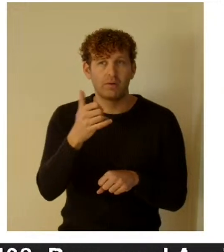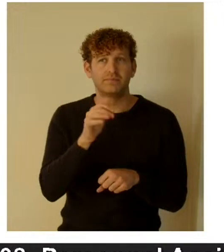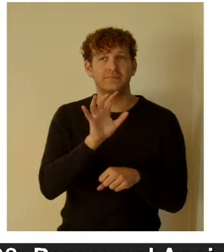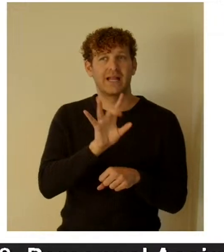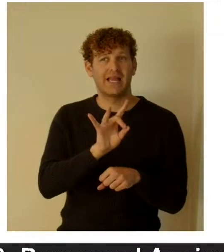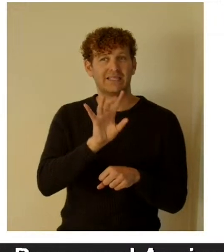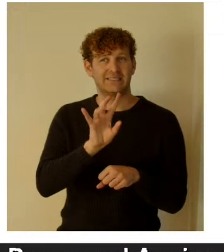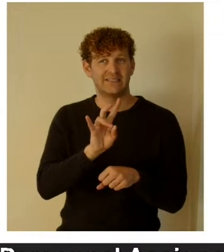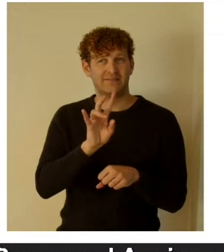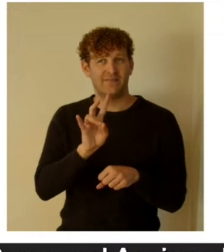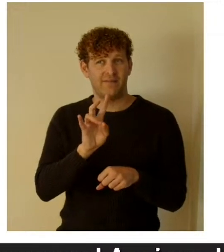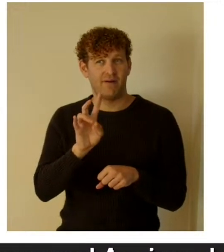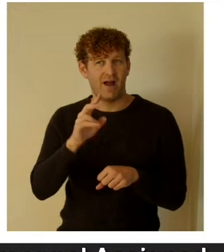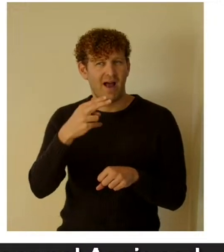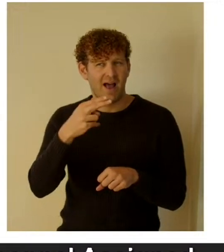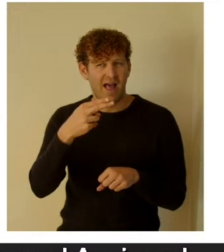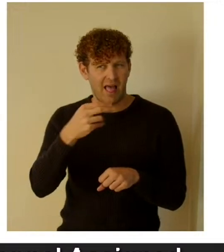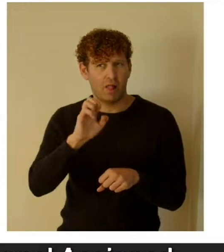1-800-675-HELP or